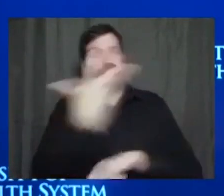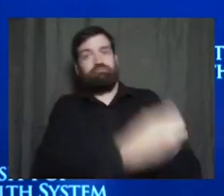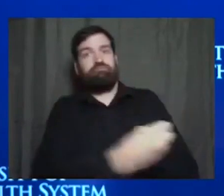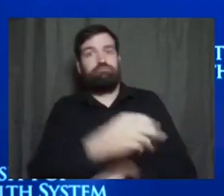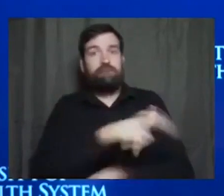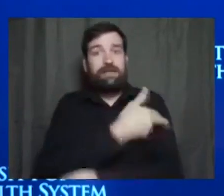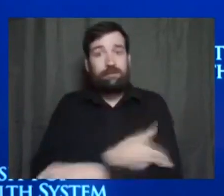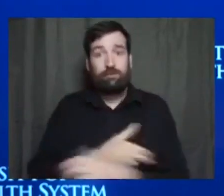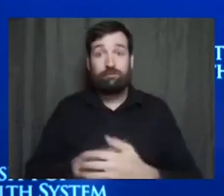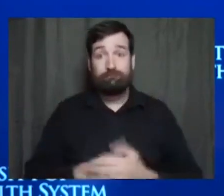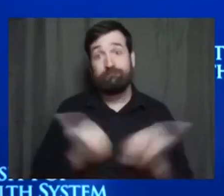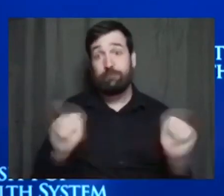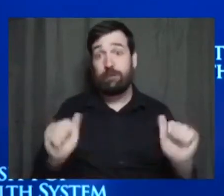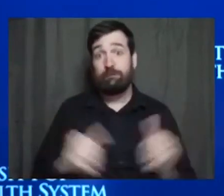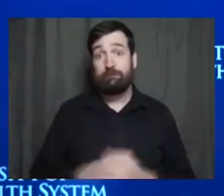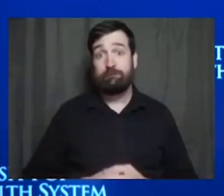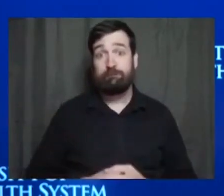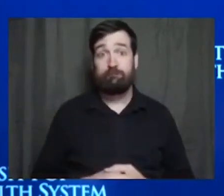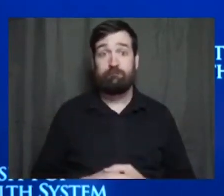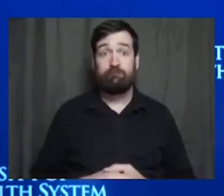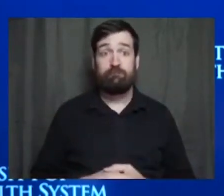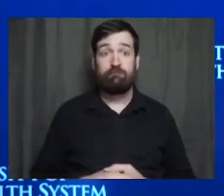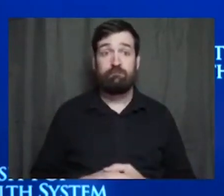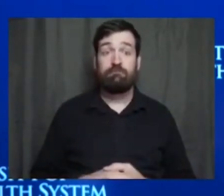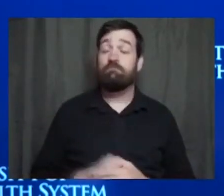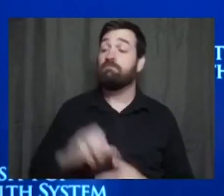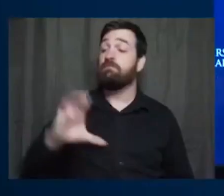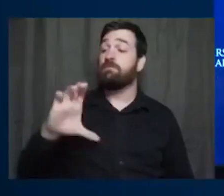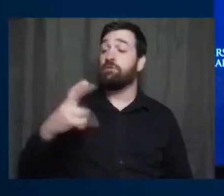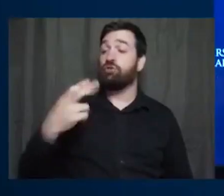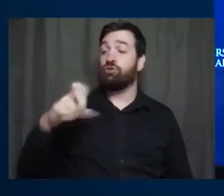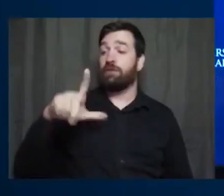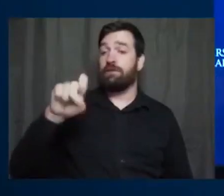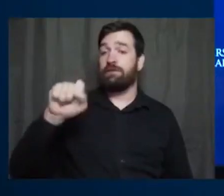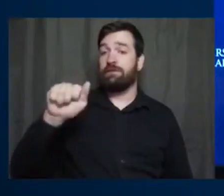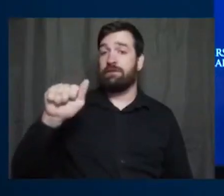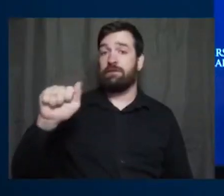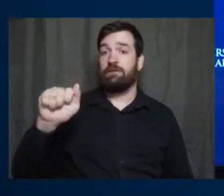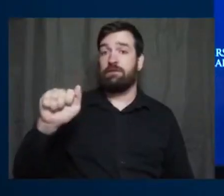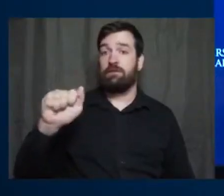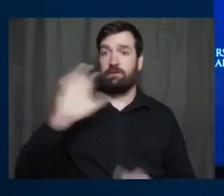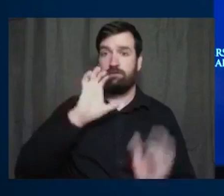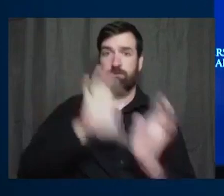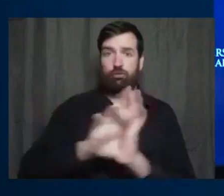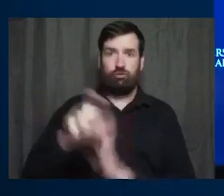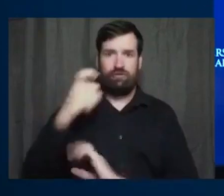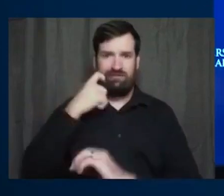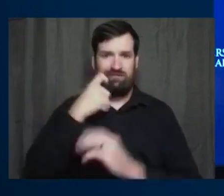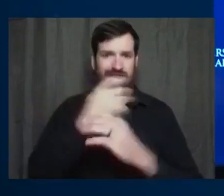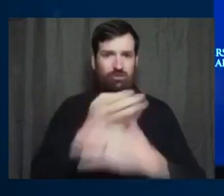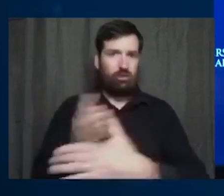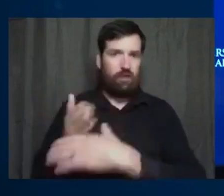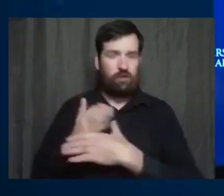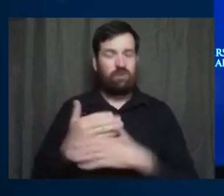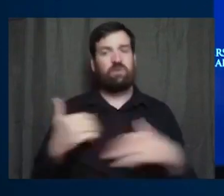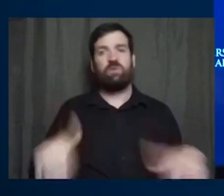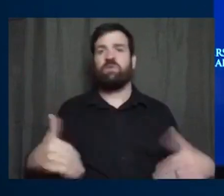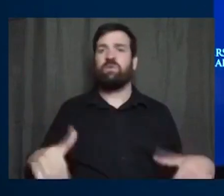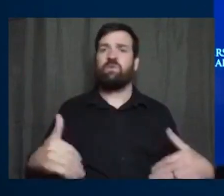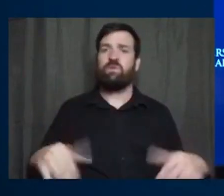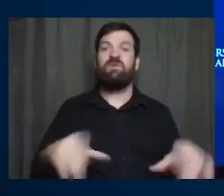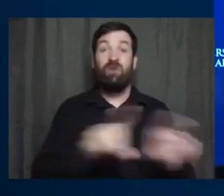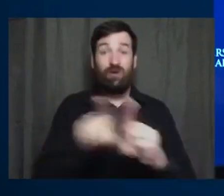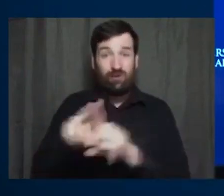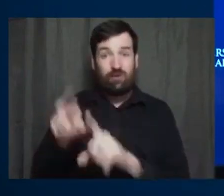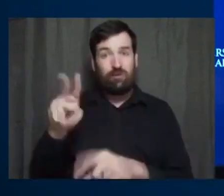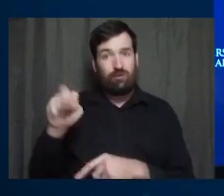So. Well, Chelsey, the photos I just shared of this patient are sobering, but so is the news on the blood donation front